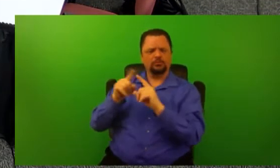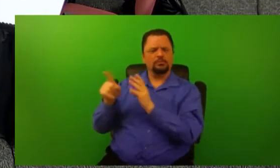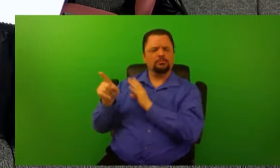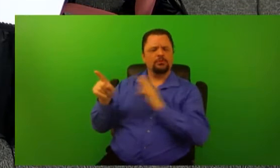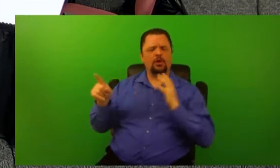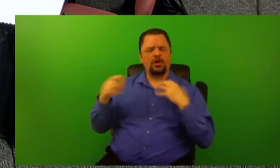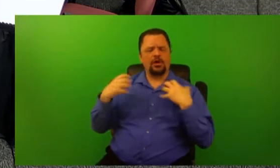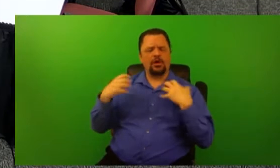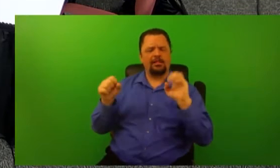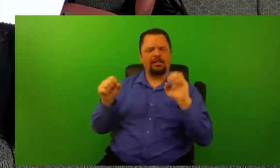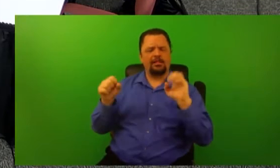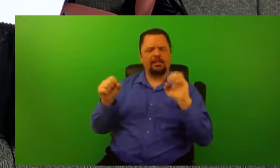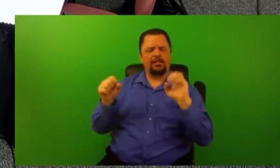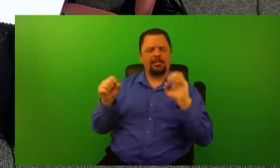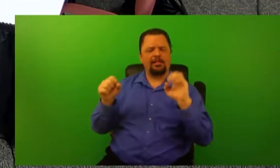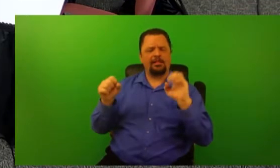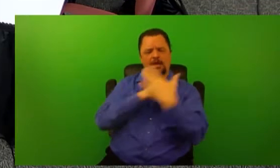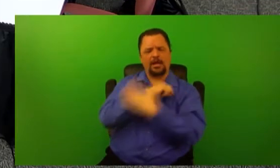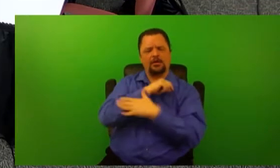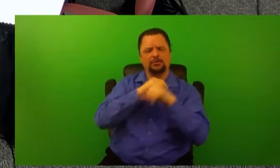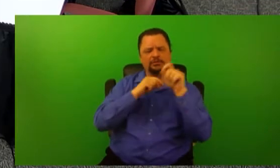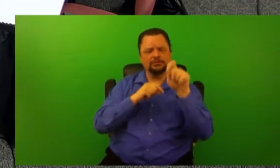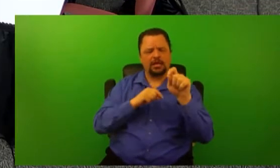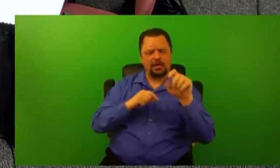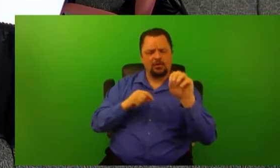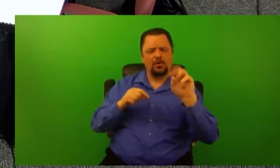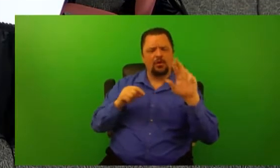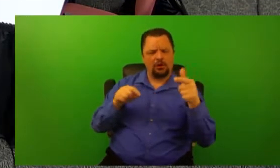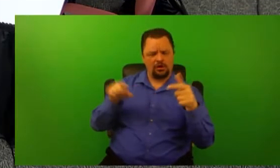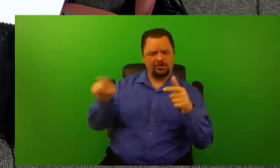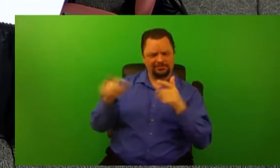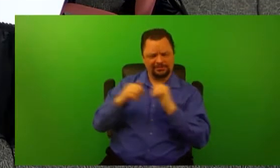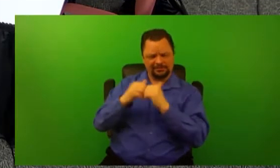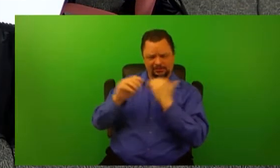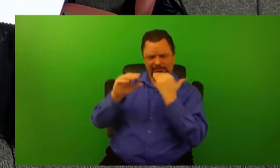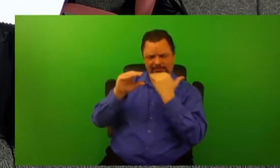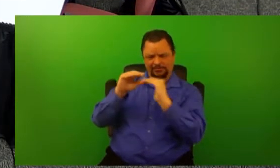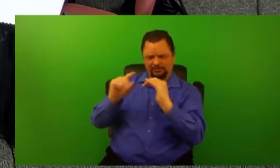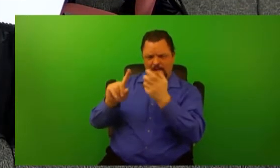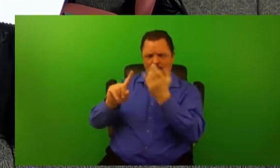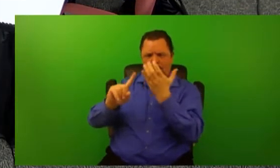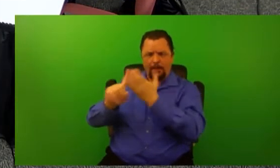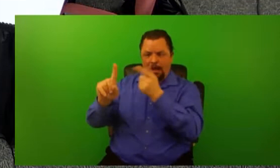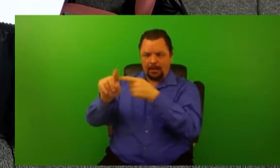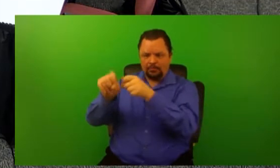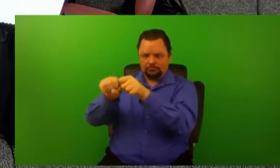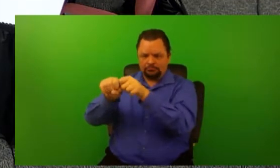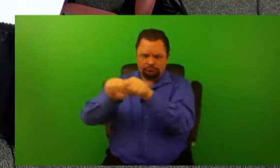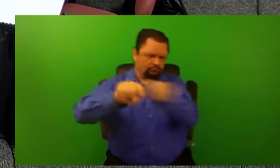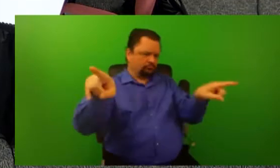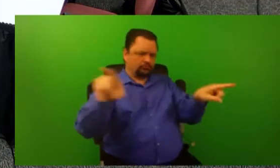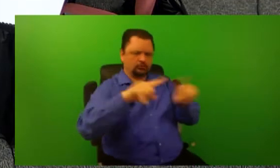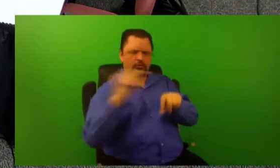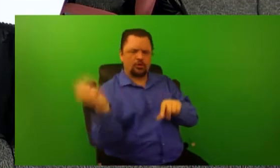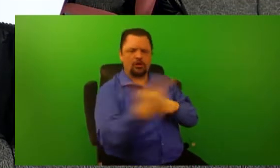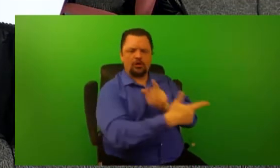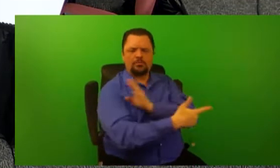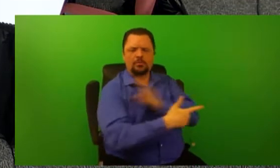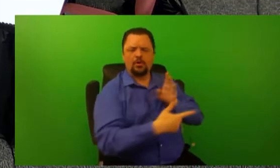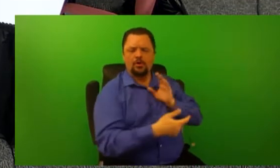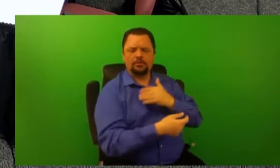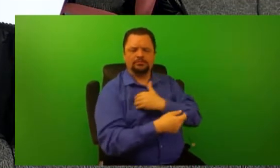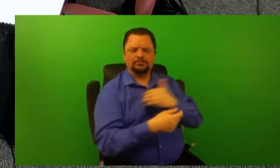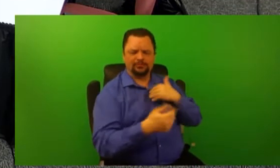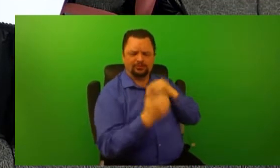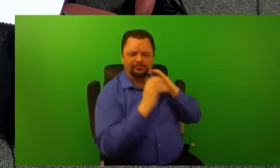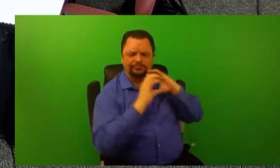boardofhealth@elpasoco.com are supported by IT to be automatically forwarded to all board members. So you should all be receiving